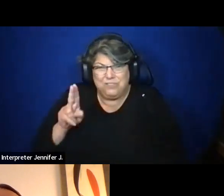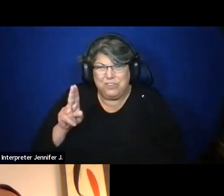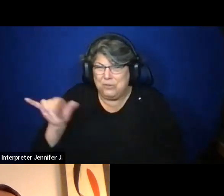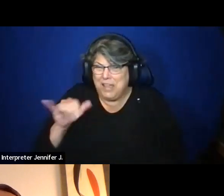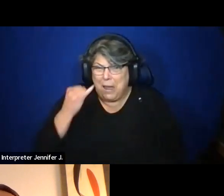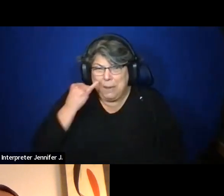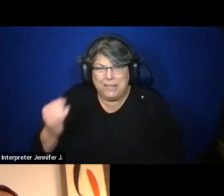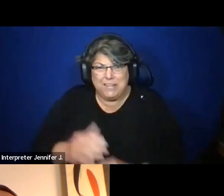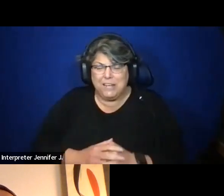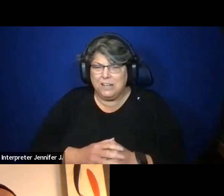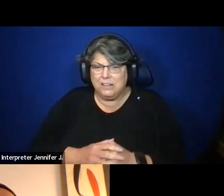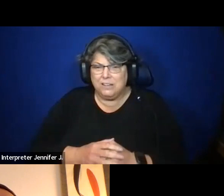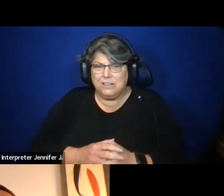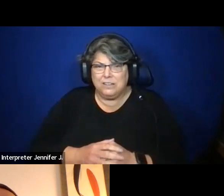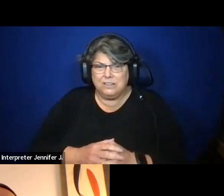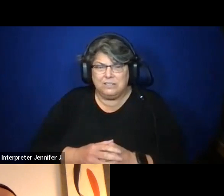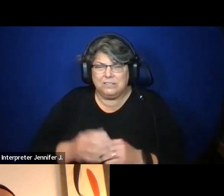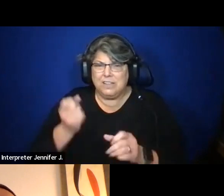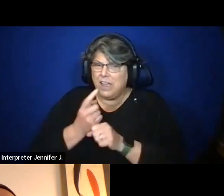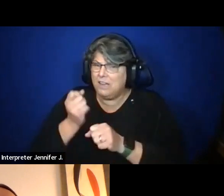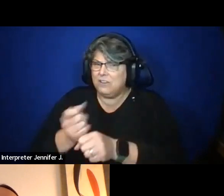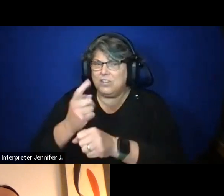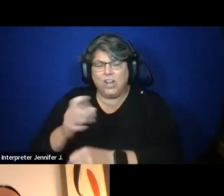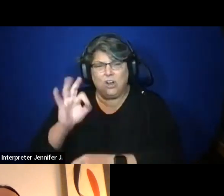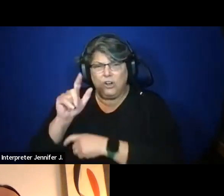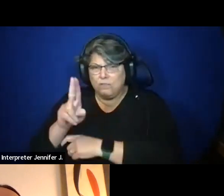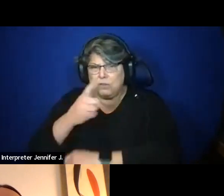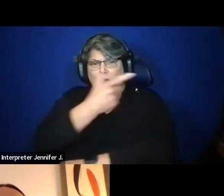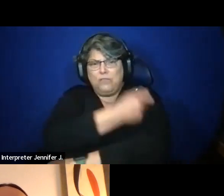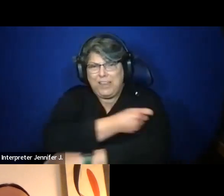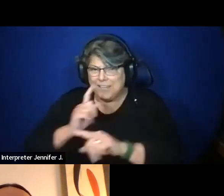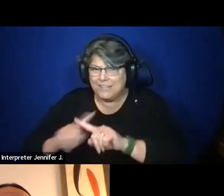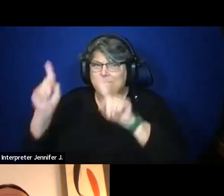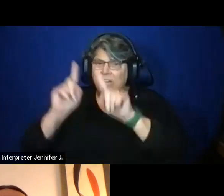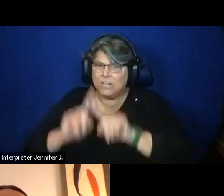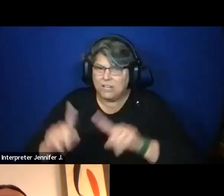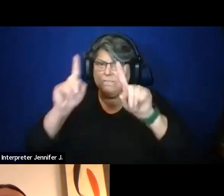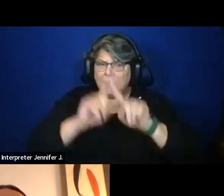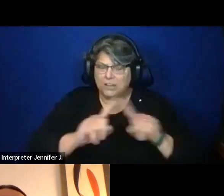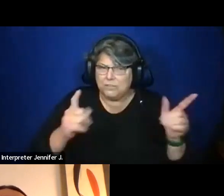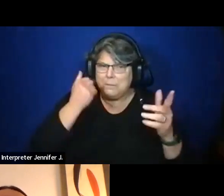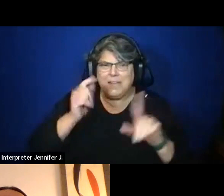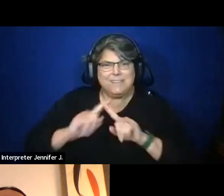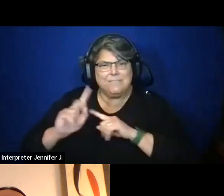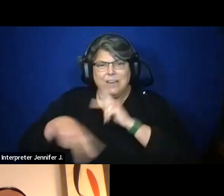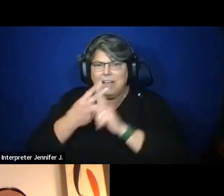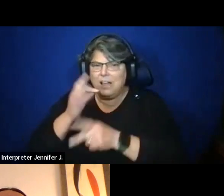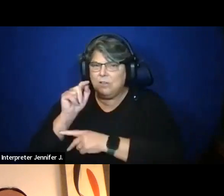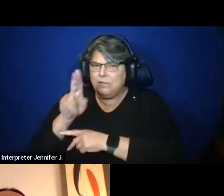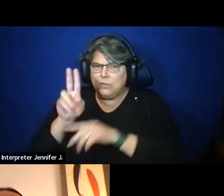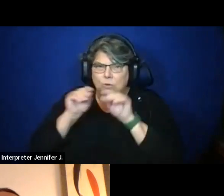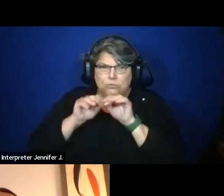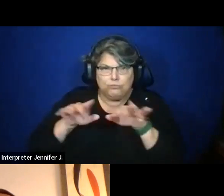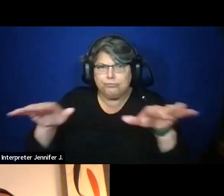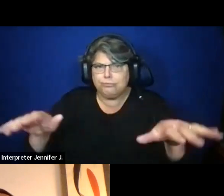We get vaccinated with a different flu vaccine every year based on the current like strains that are circulating.